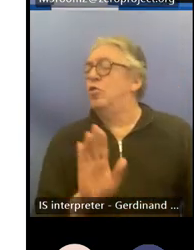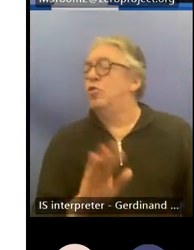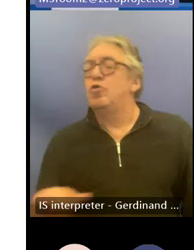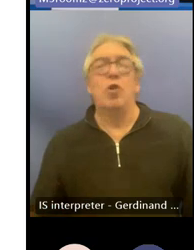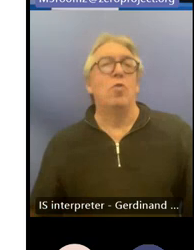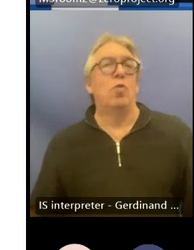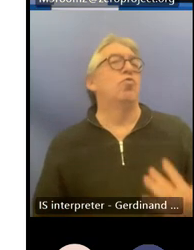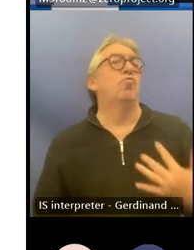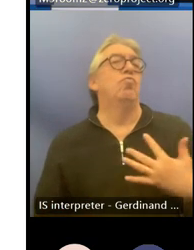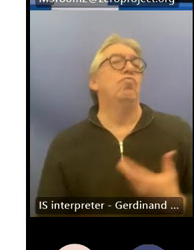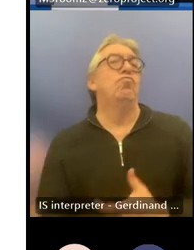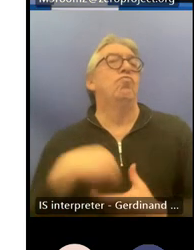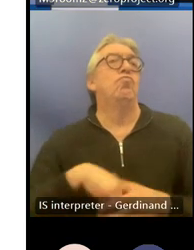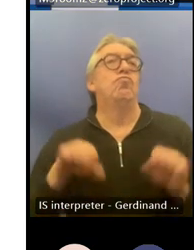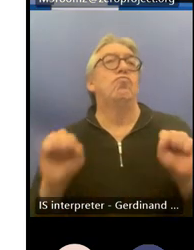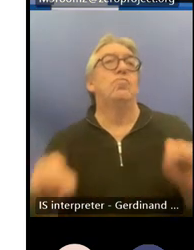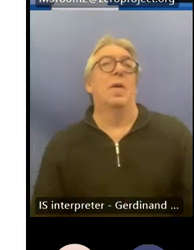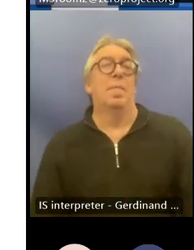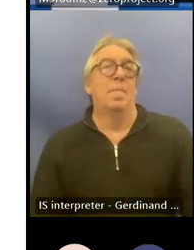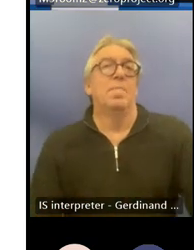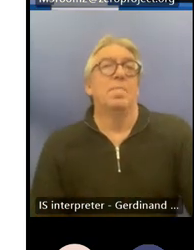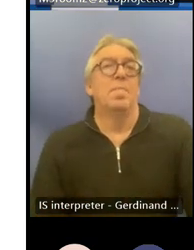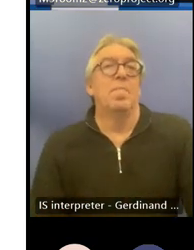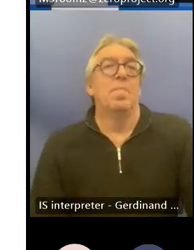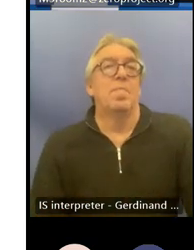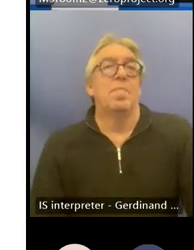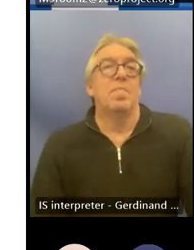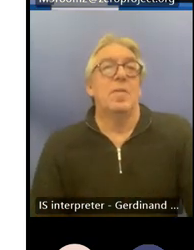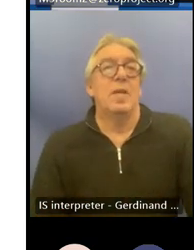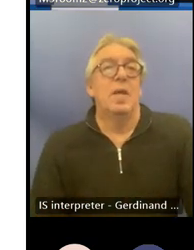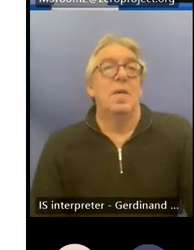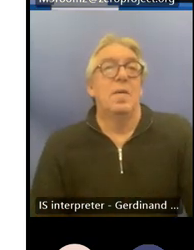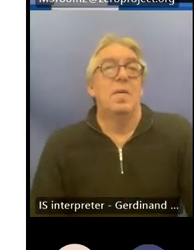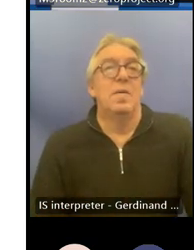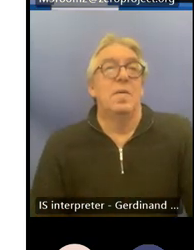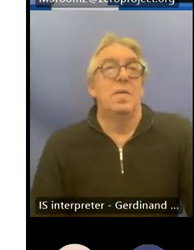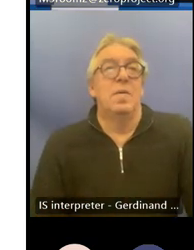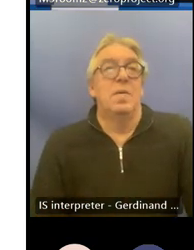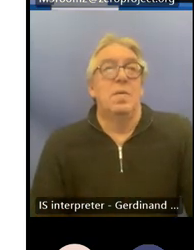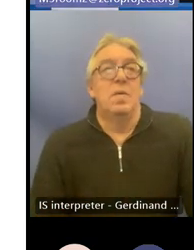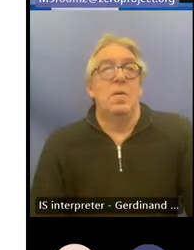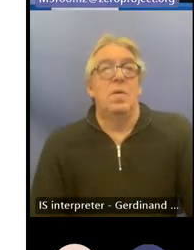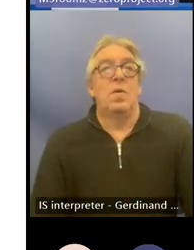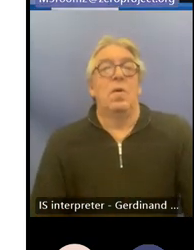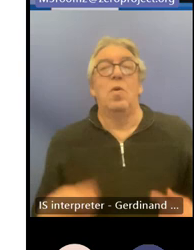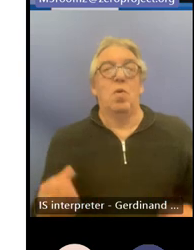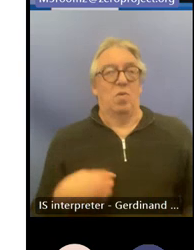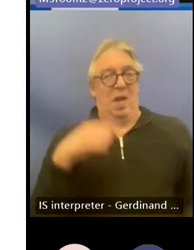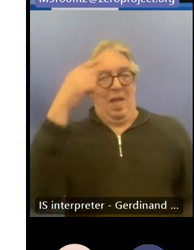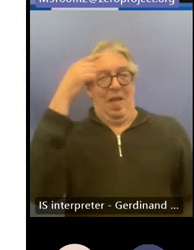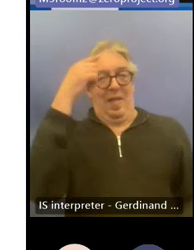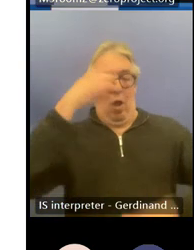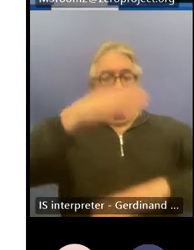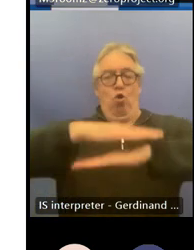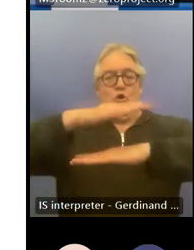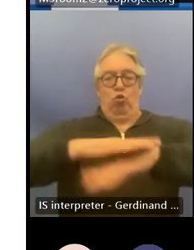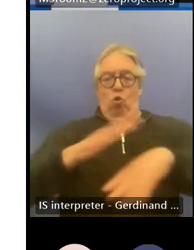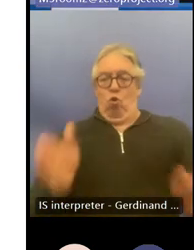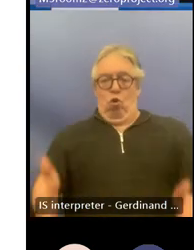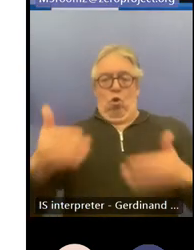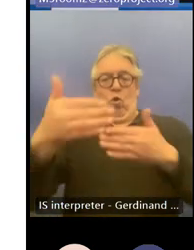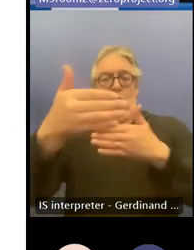considered. And all of this is in a philosophy that's built on learning beyond the classroom. And these are built on life skills